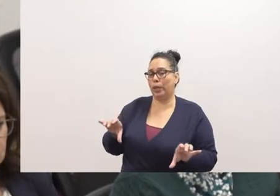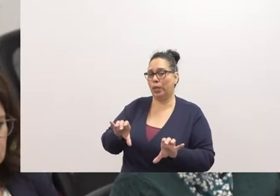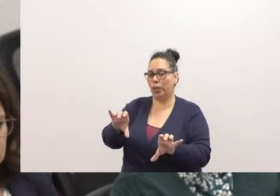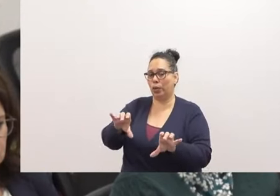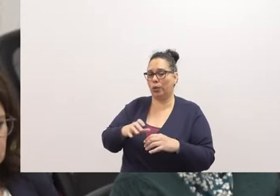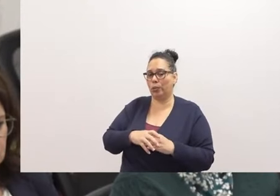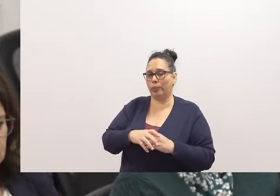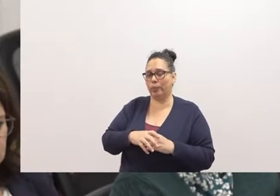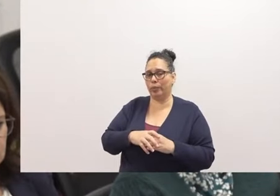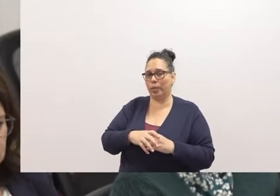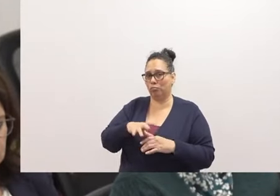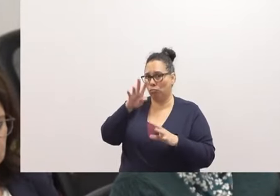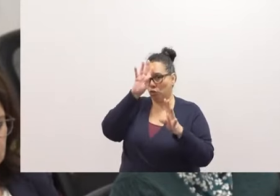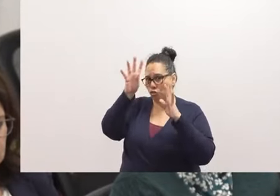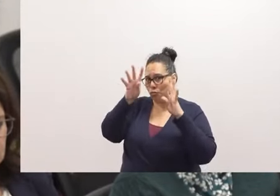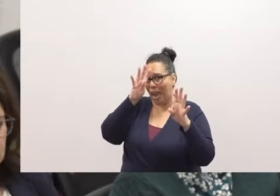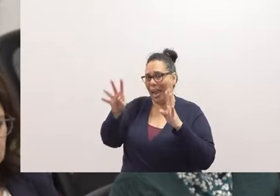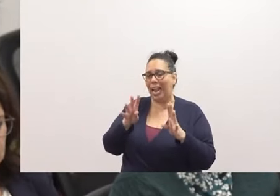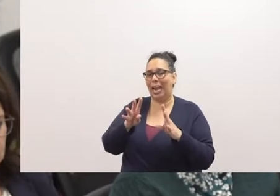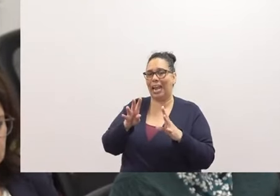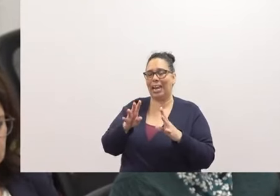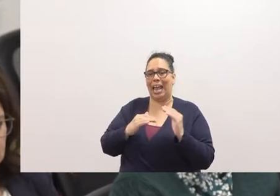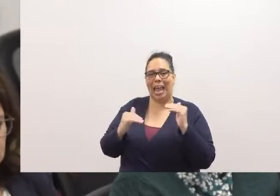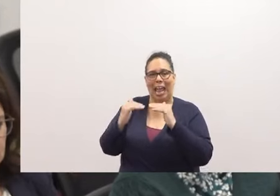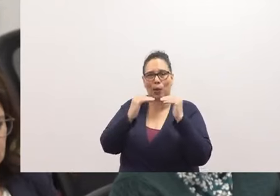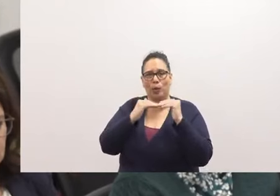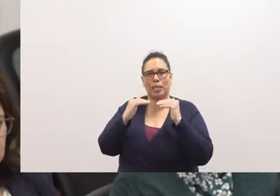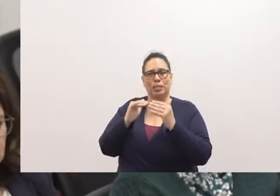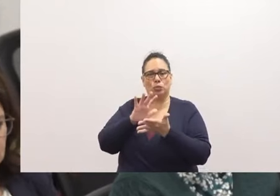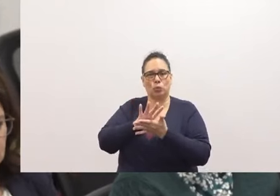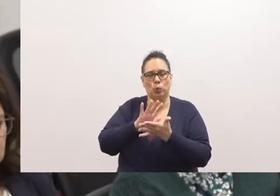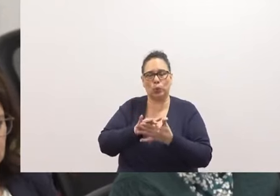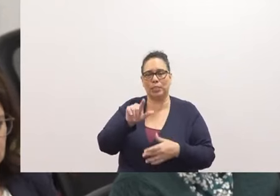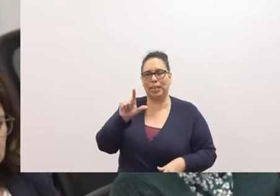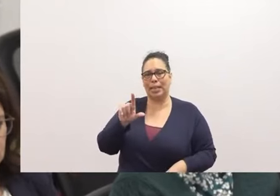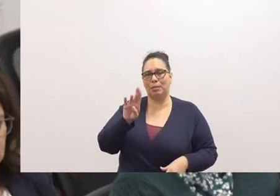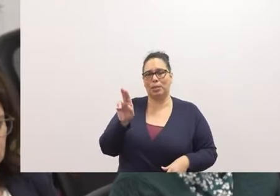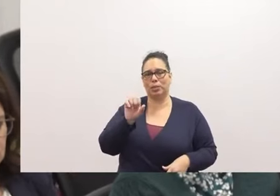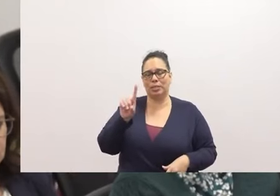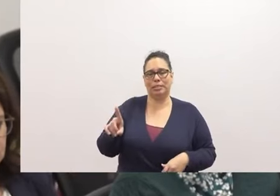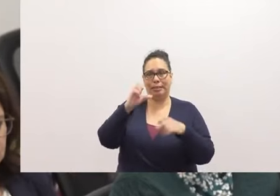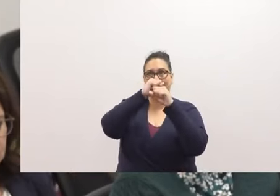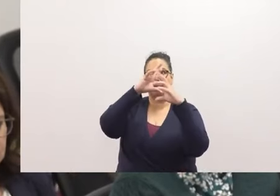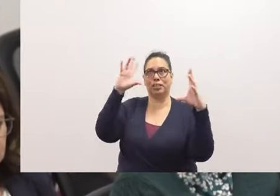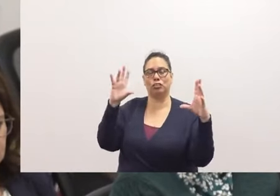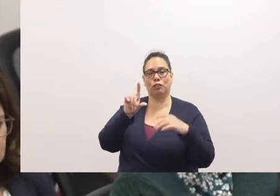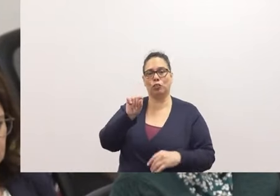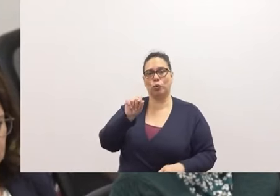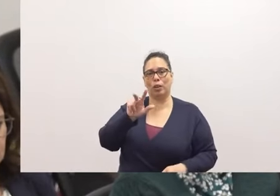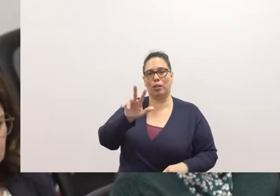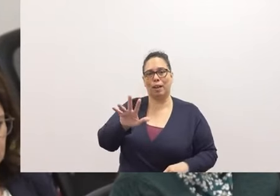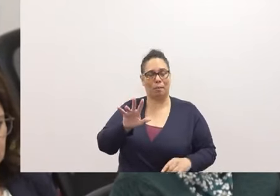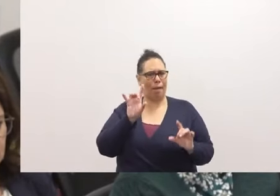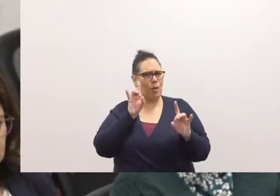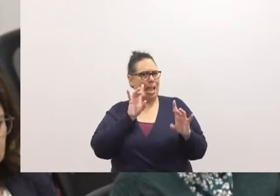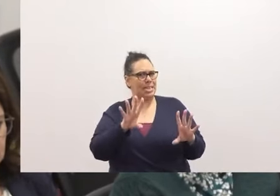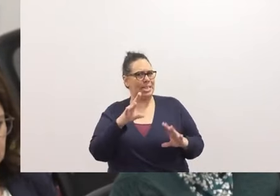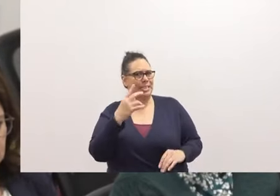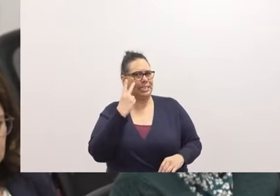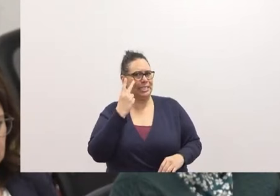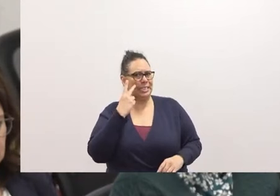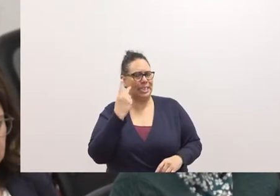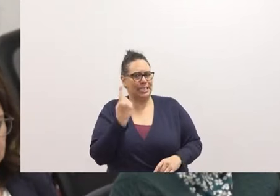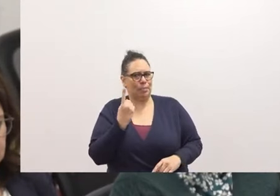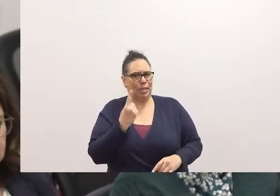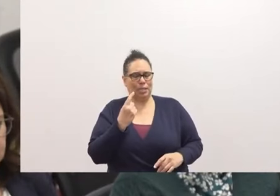you know, to create equitable and inclusive schools that LBUSD is envisioning for 2035. I would hate to see something so